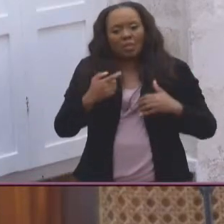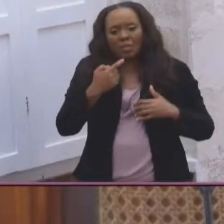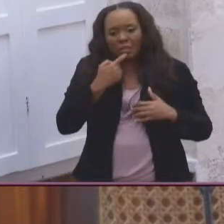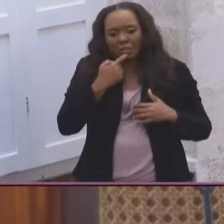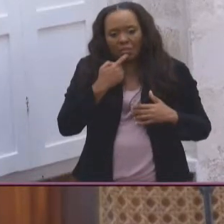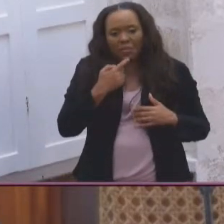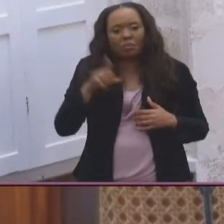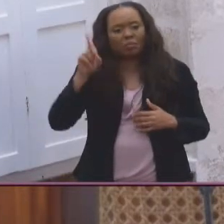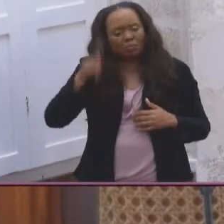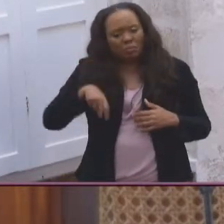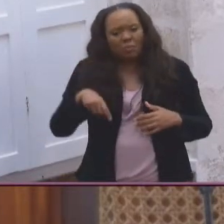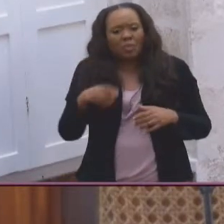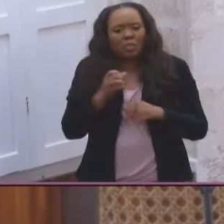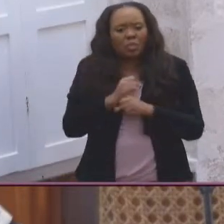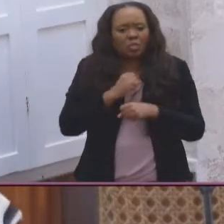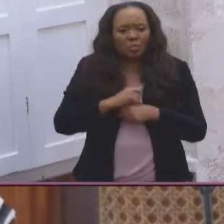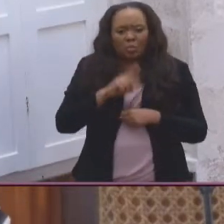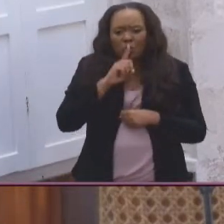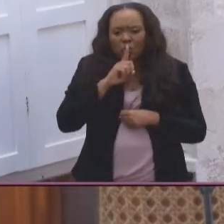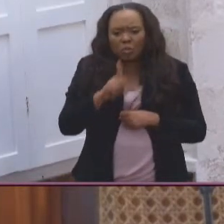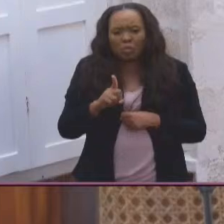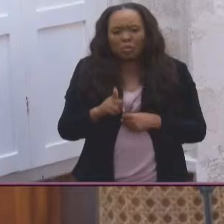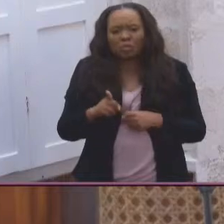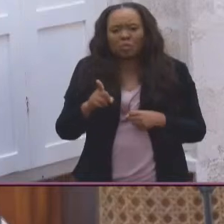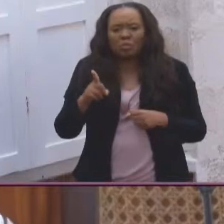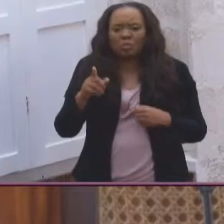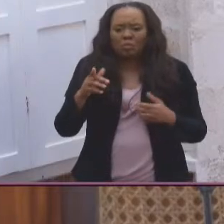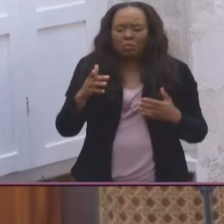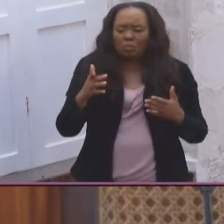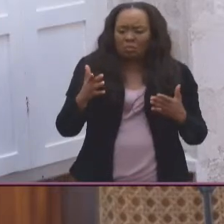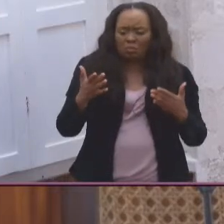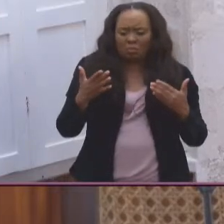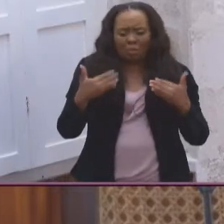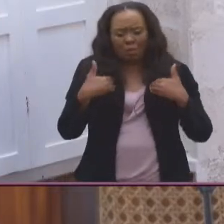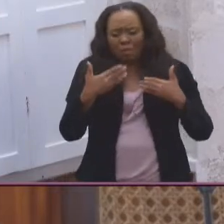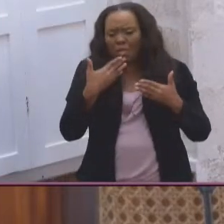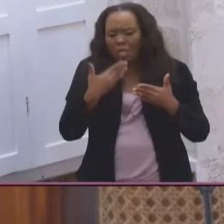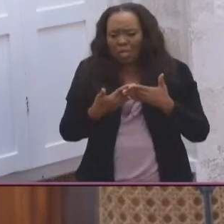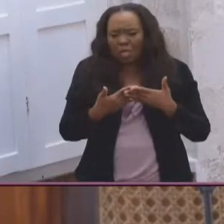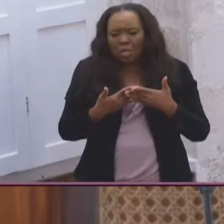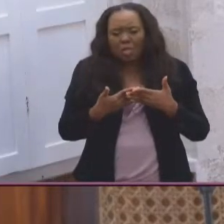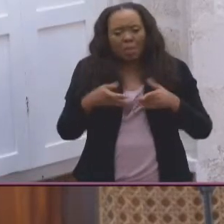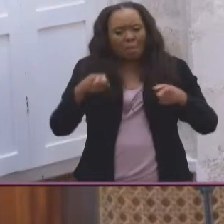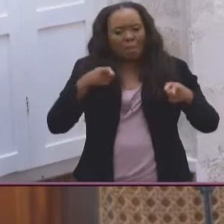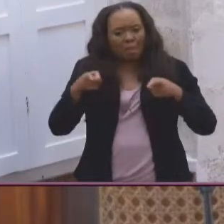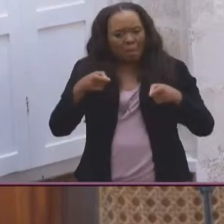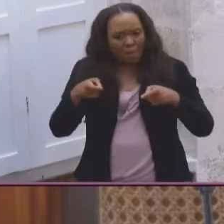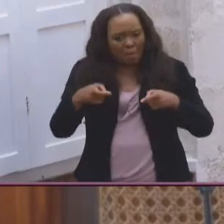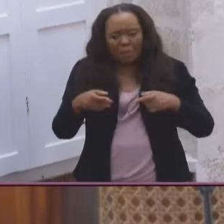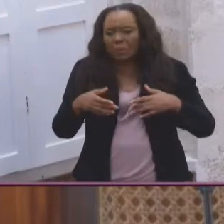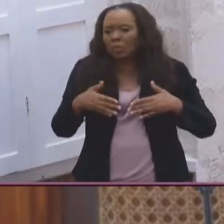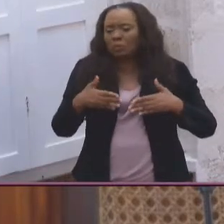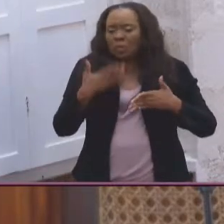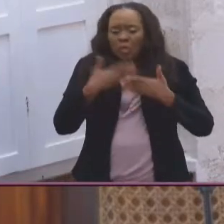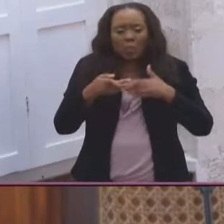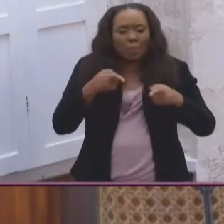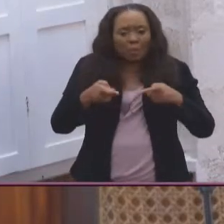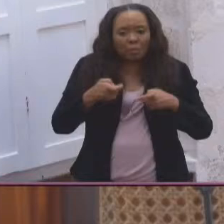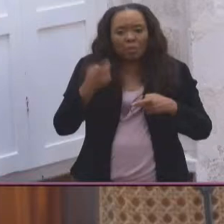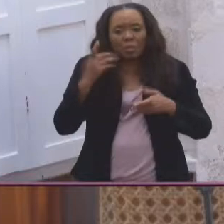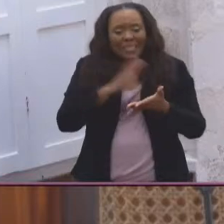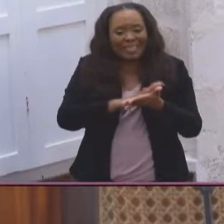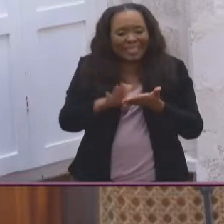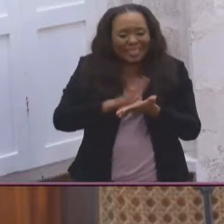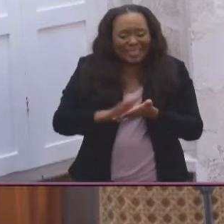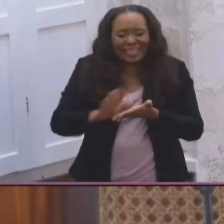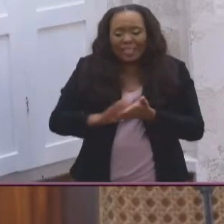proper management practices in buildings, whether there are schools or commercial enterprises. We have to